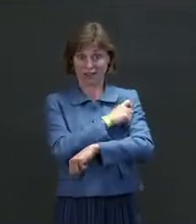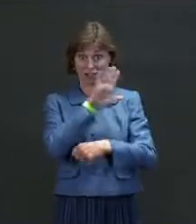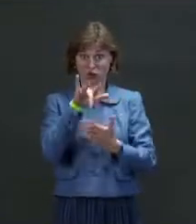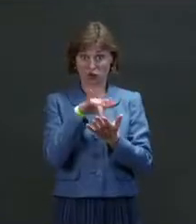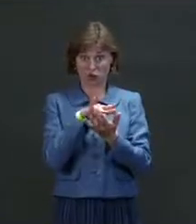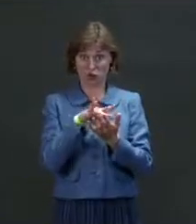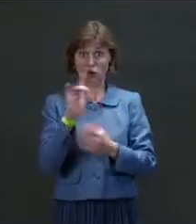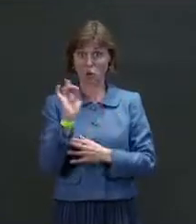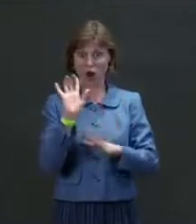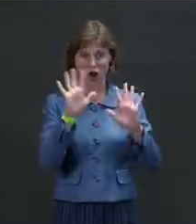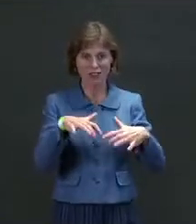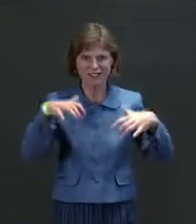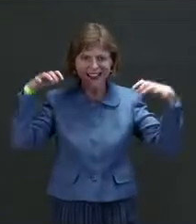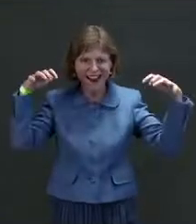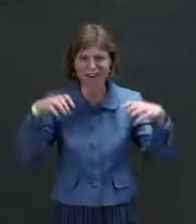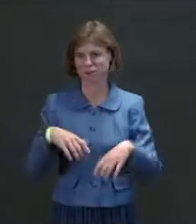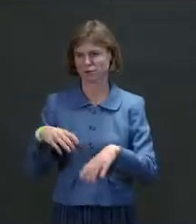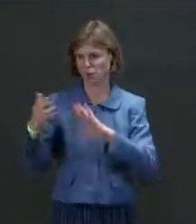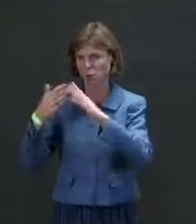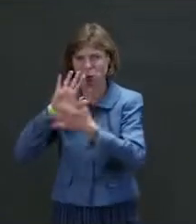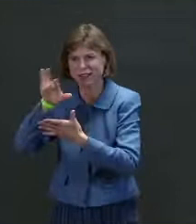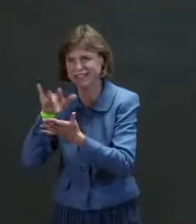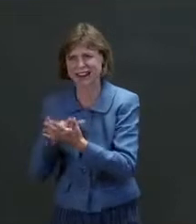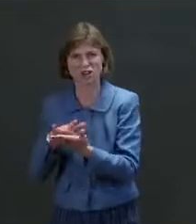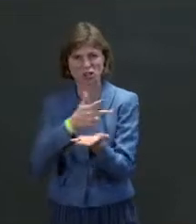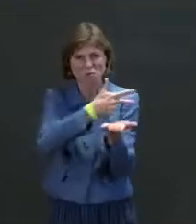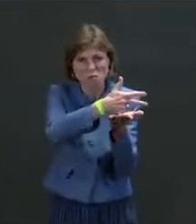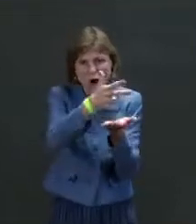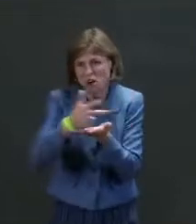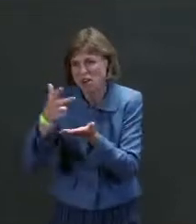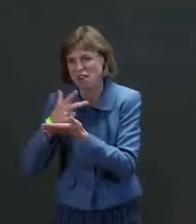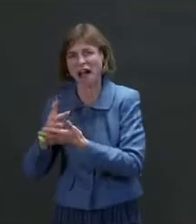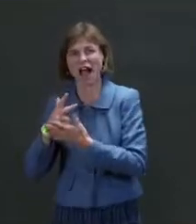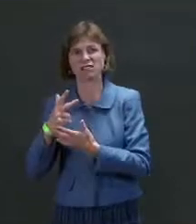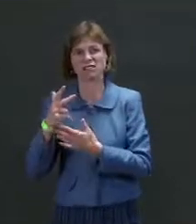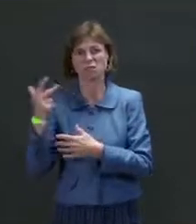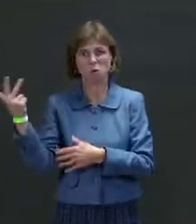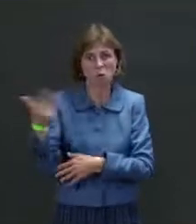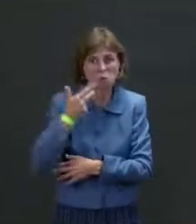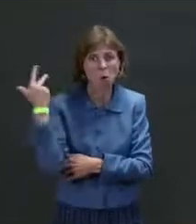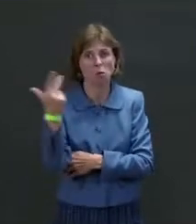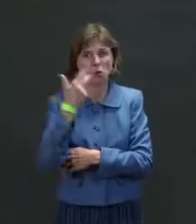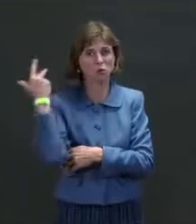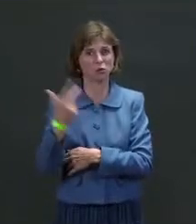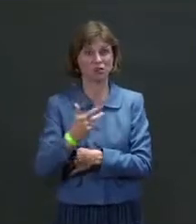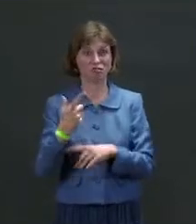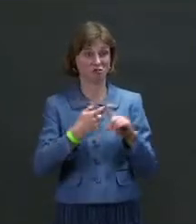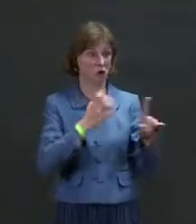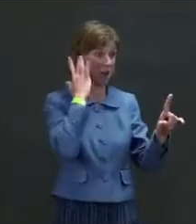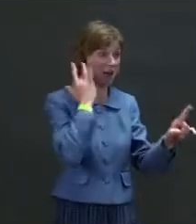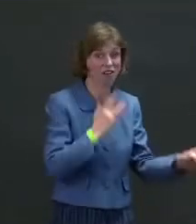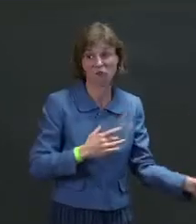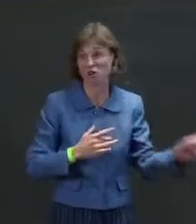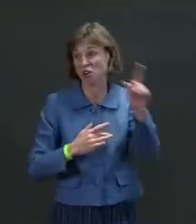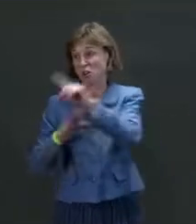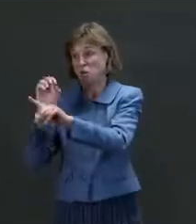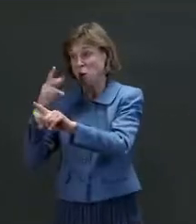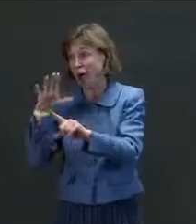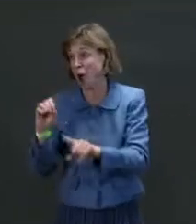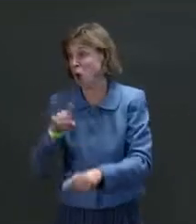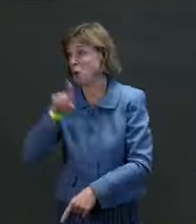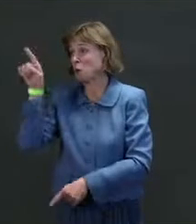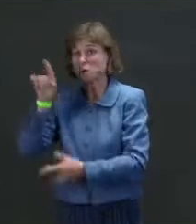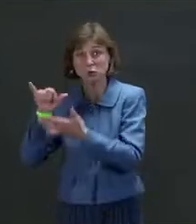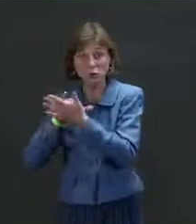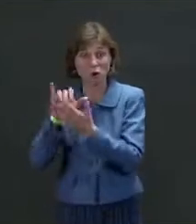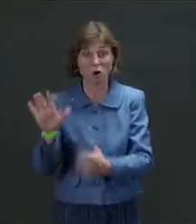stadiums, community centers, parking lots, and mobile units in states ranging from California to Ohio to New York.